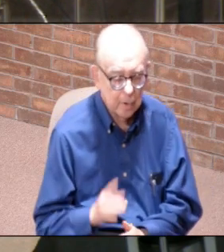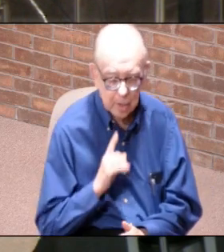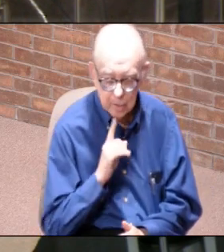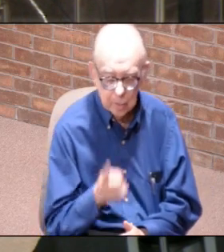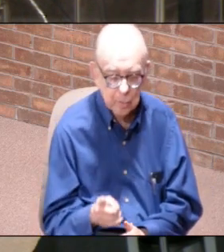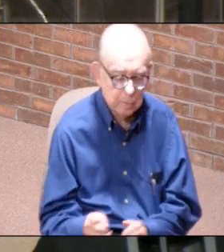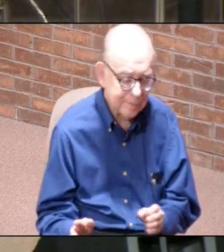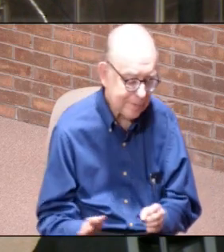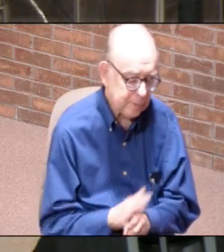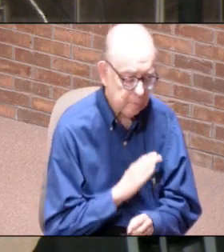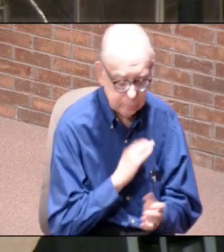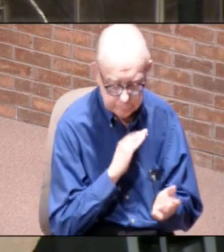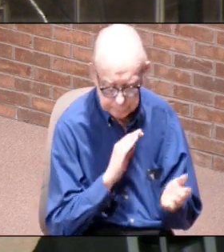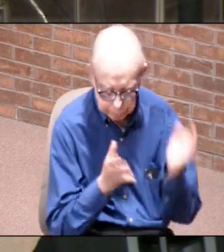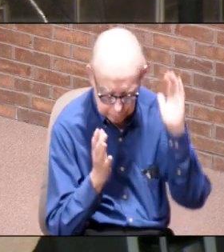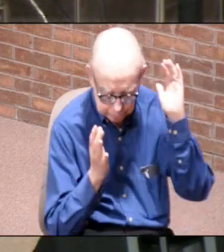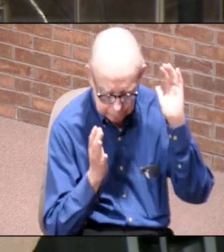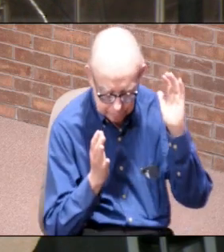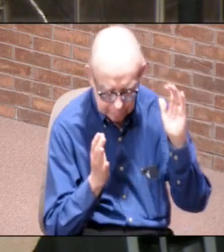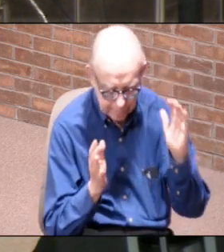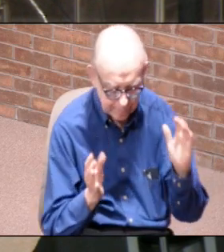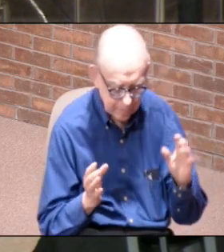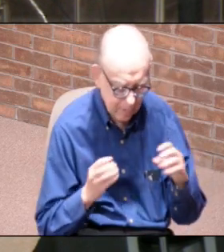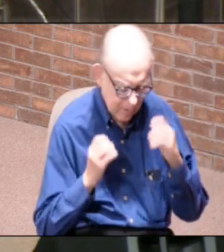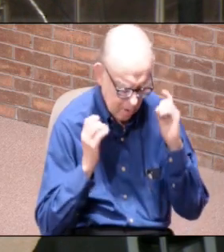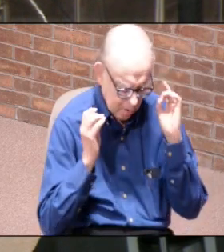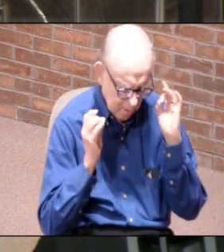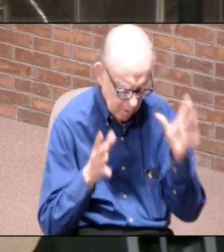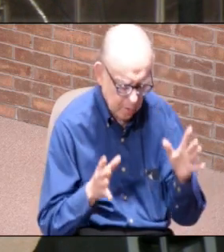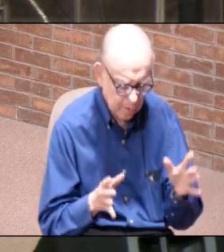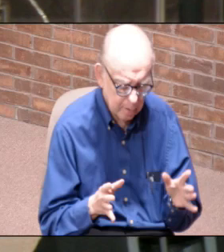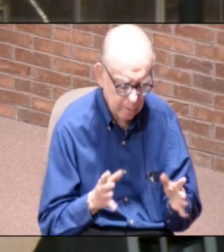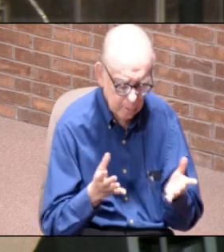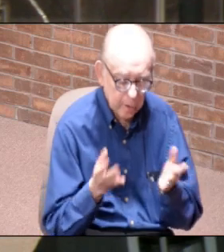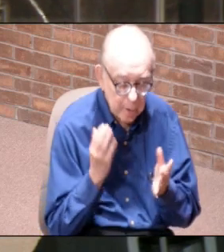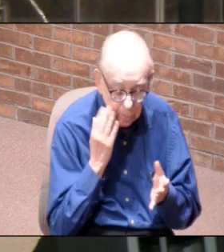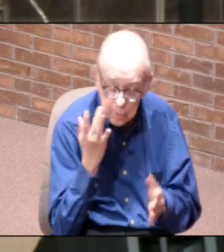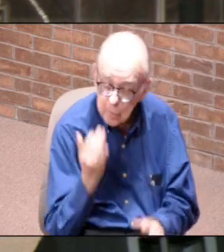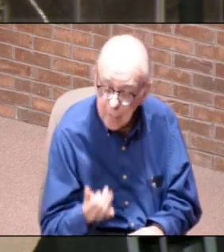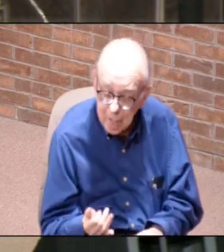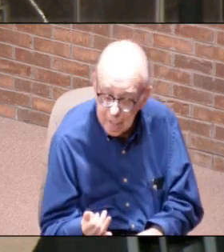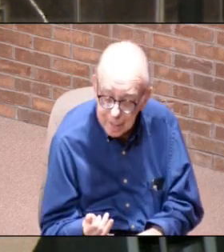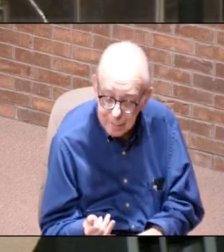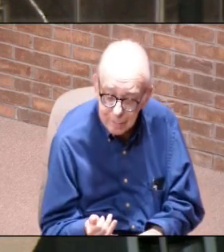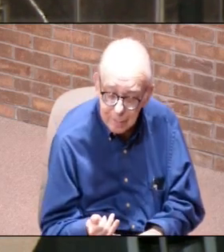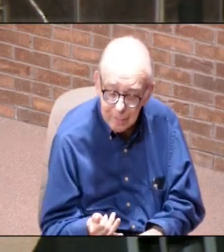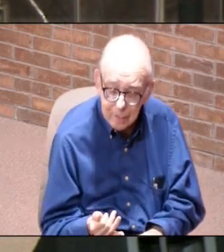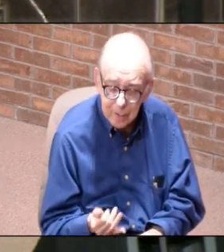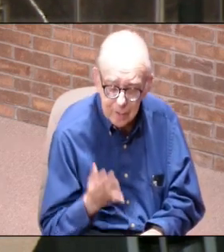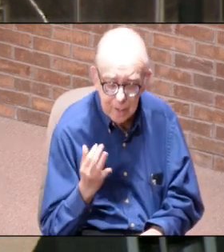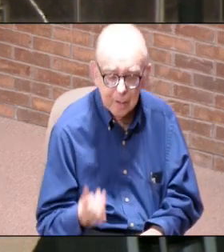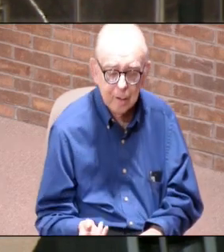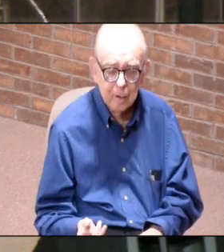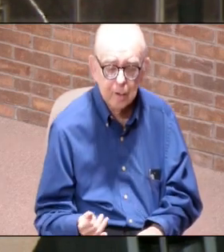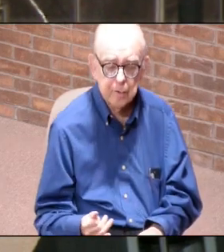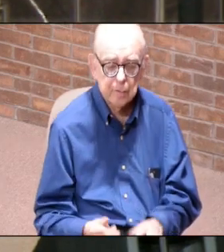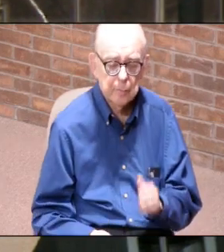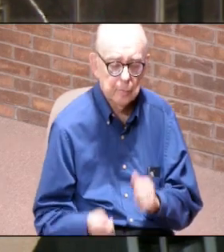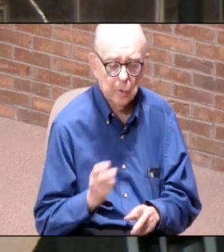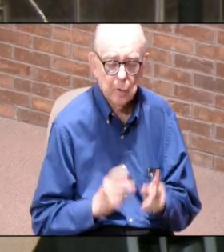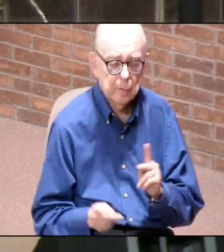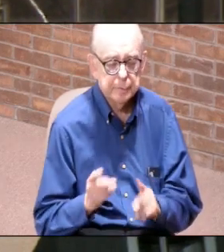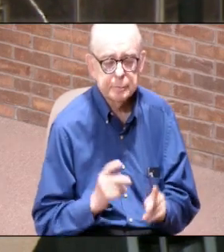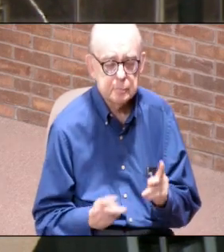It is a total wreck, disaster. You want to know why? Because the majority